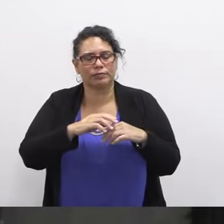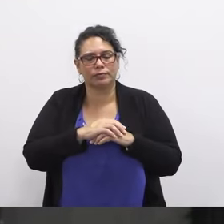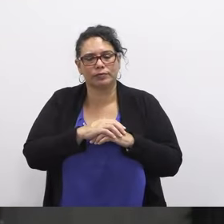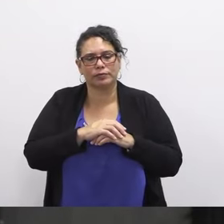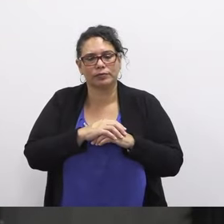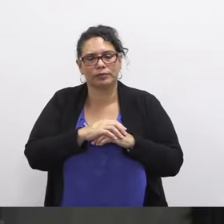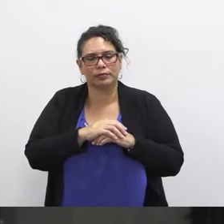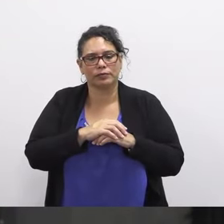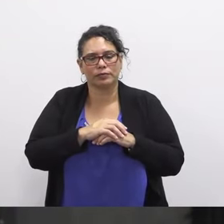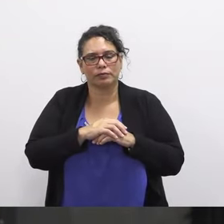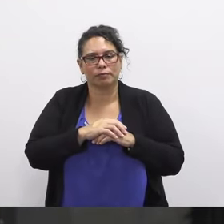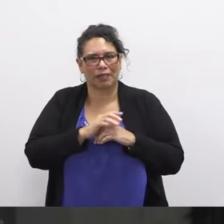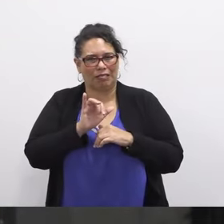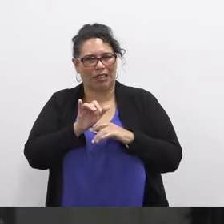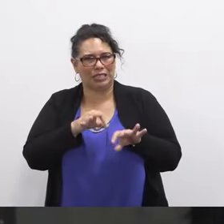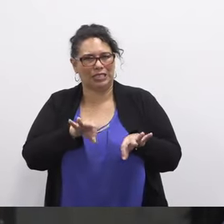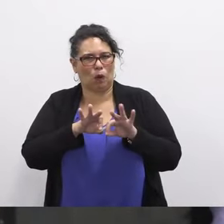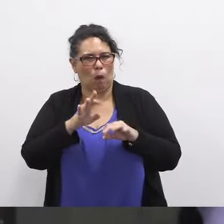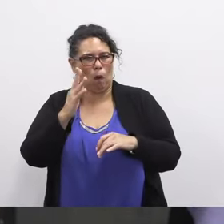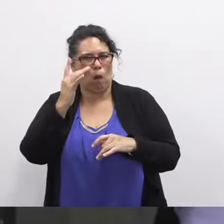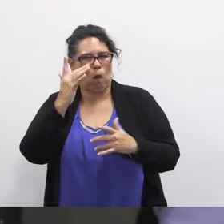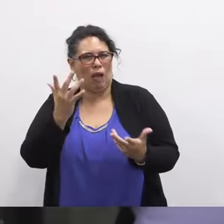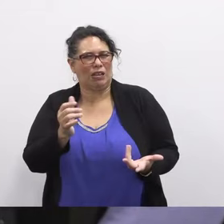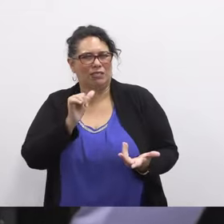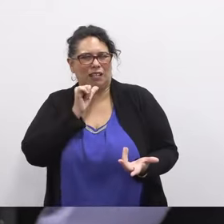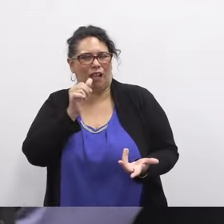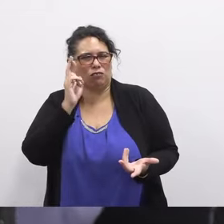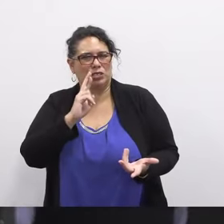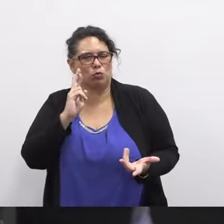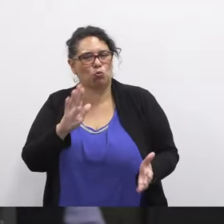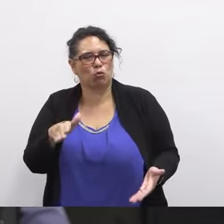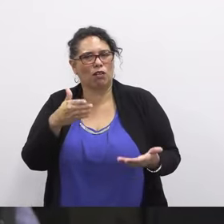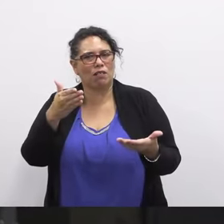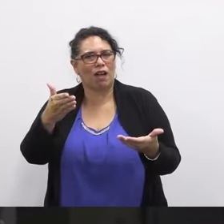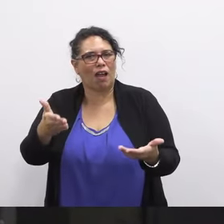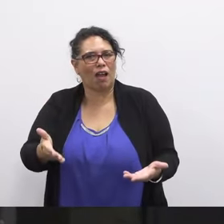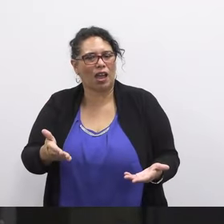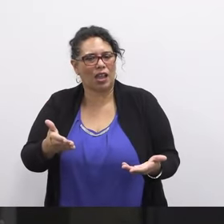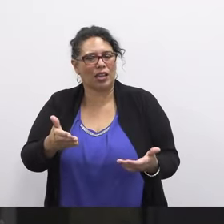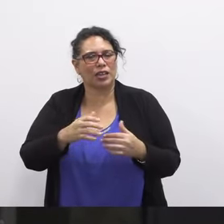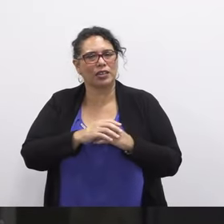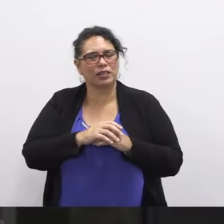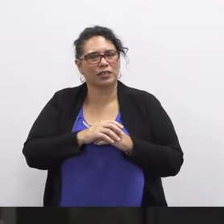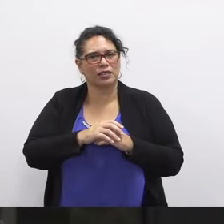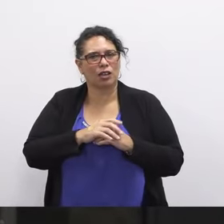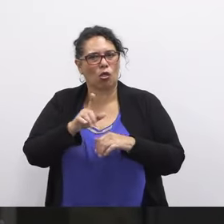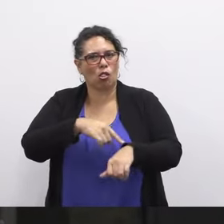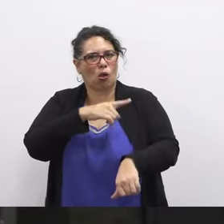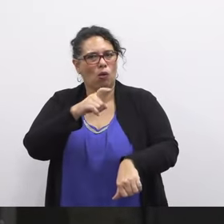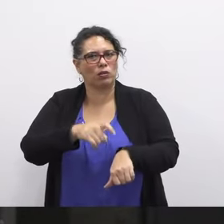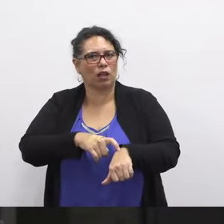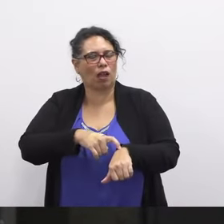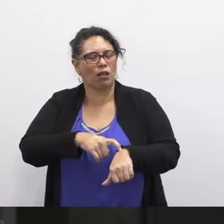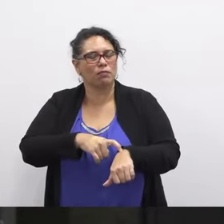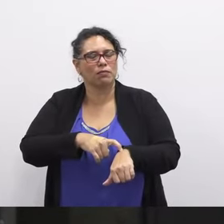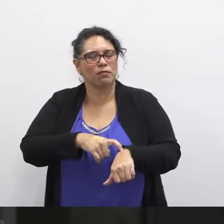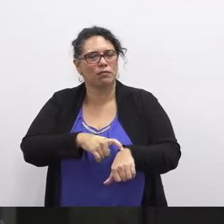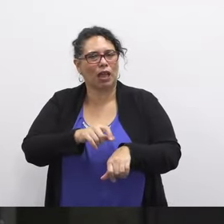cost of living increases essential, why is it unreasonable to provide the vetted IAS employees